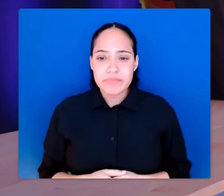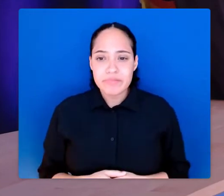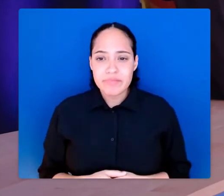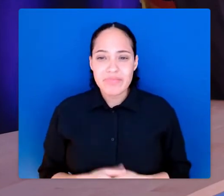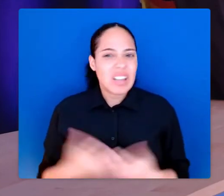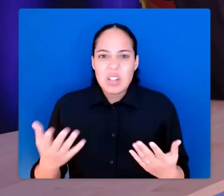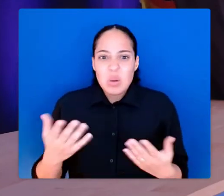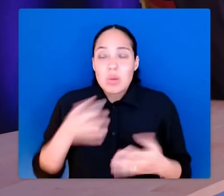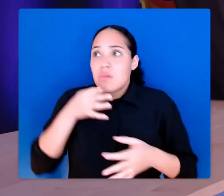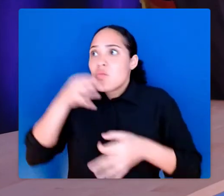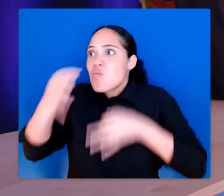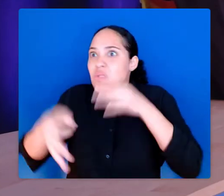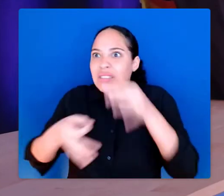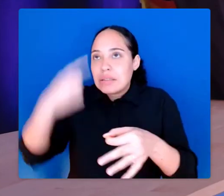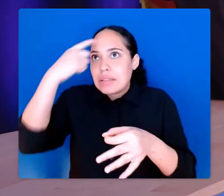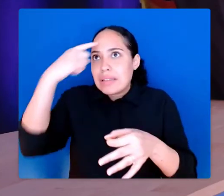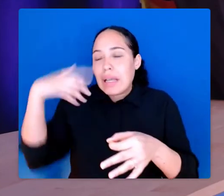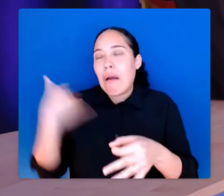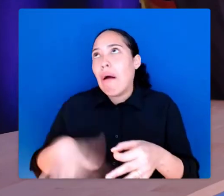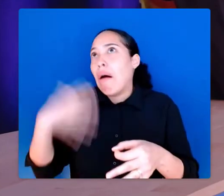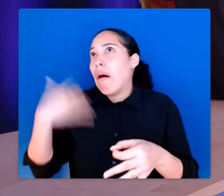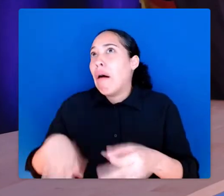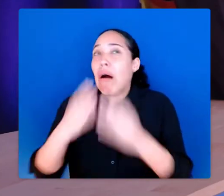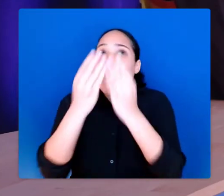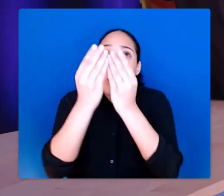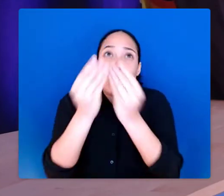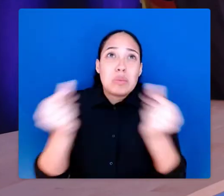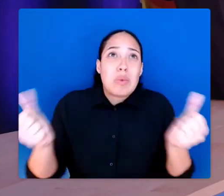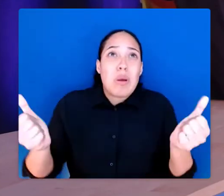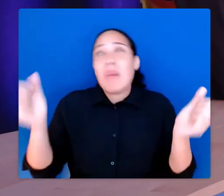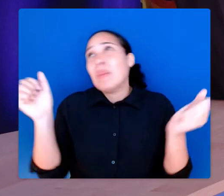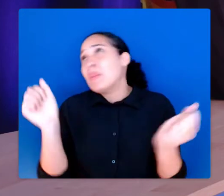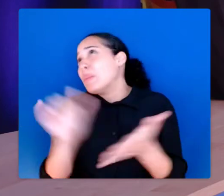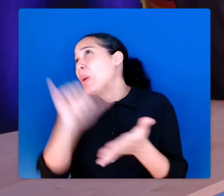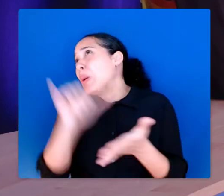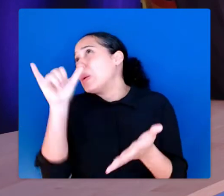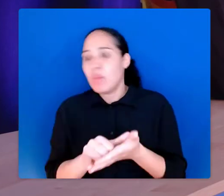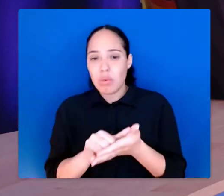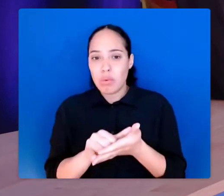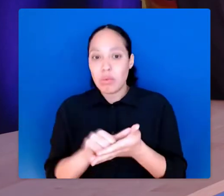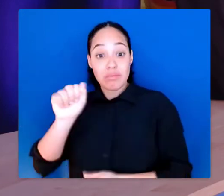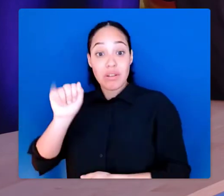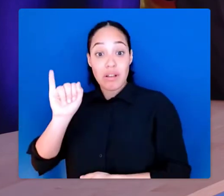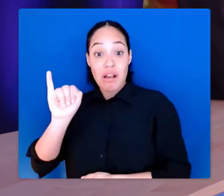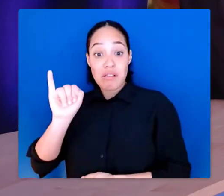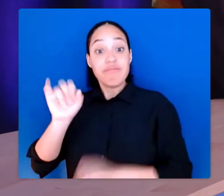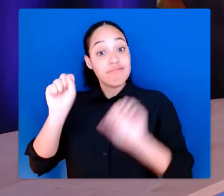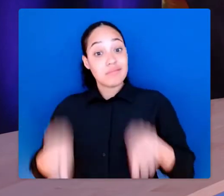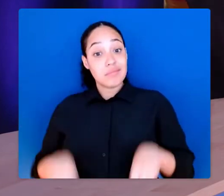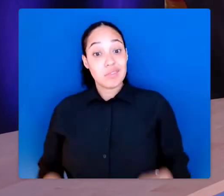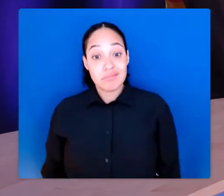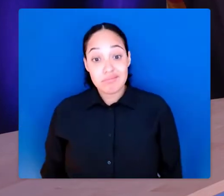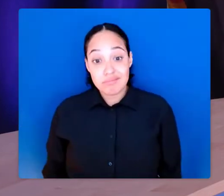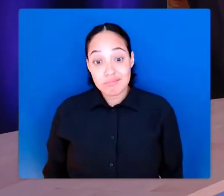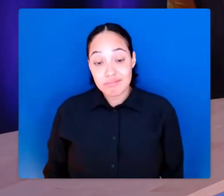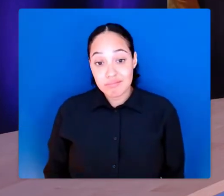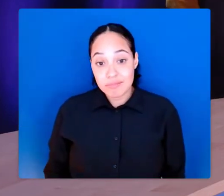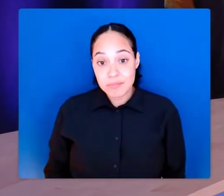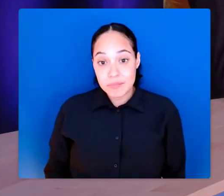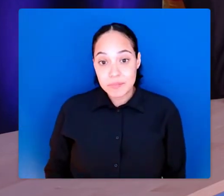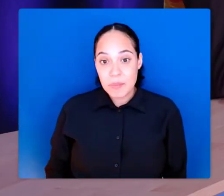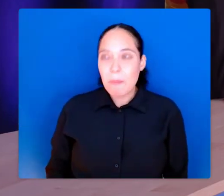profession. So when I was doing my engineering in the last semester, we had a subject which was that the time termed as